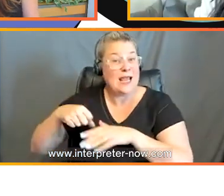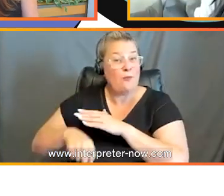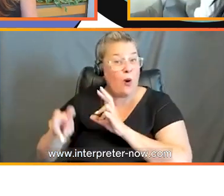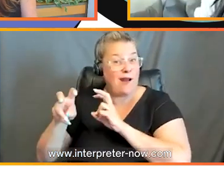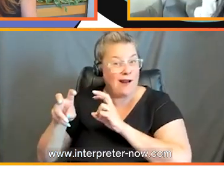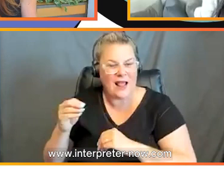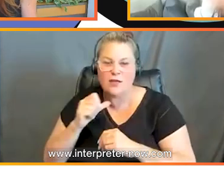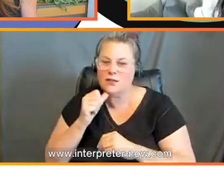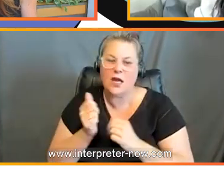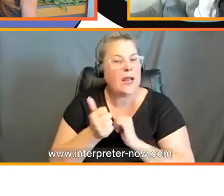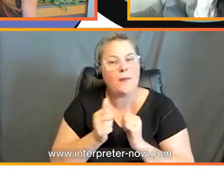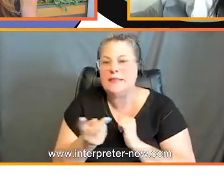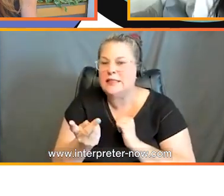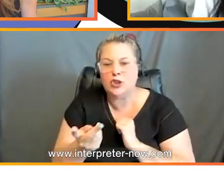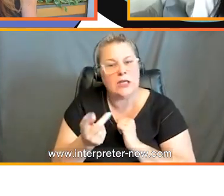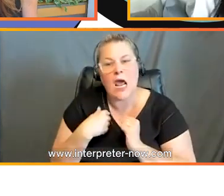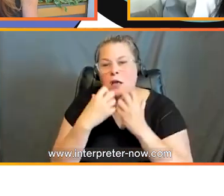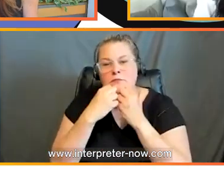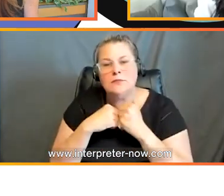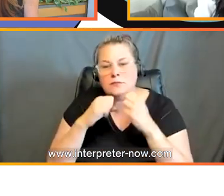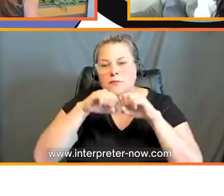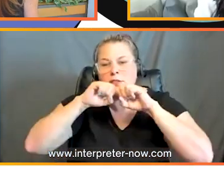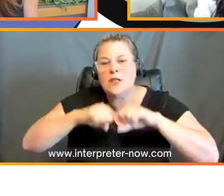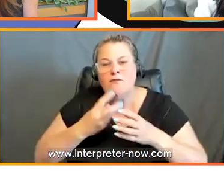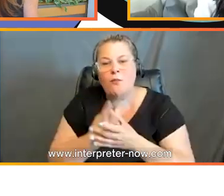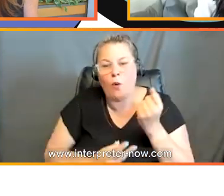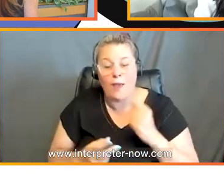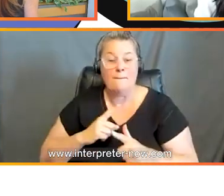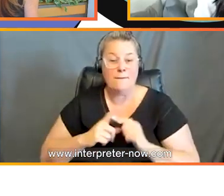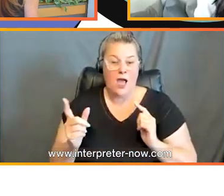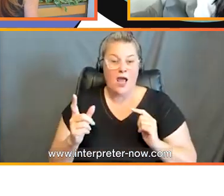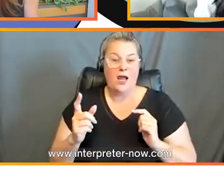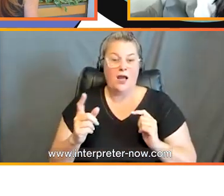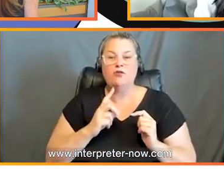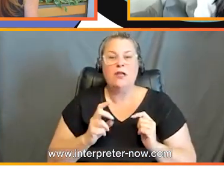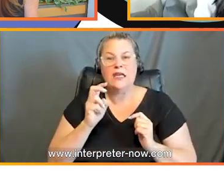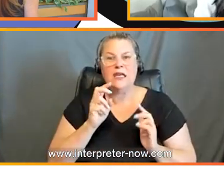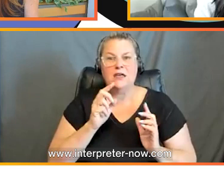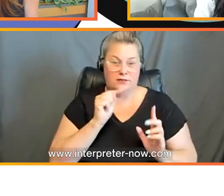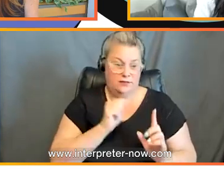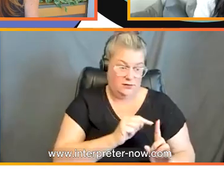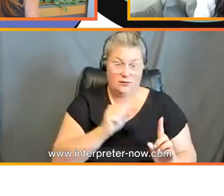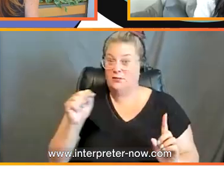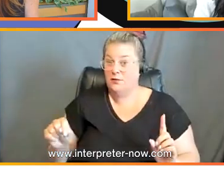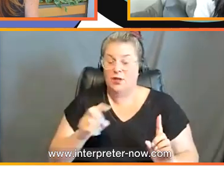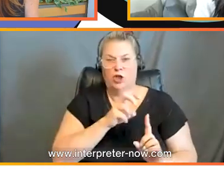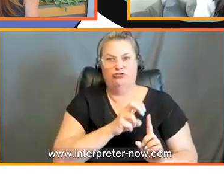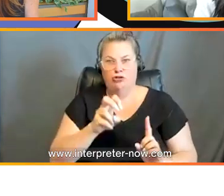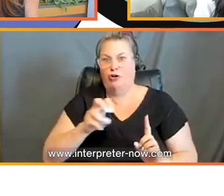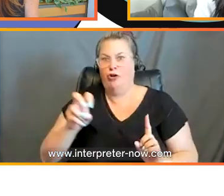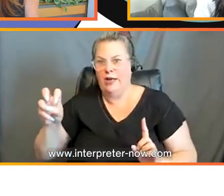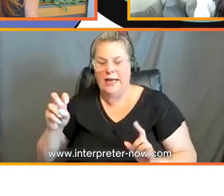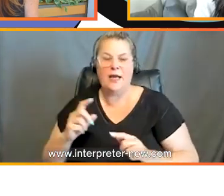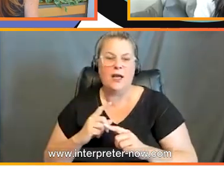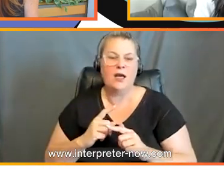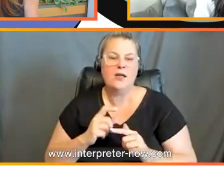I love you both so dearly. It has been a journey for me to not only write the books, but more importantly,